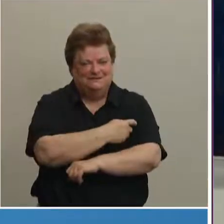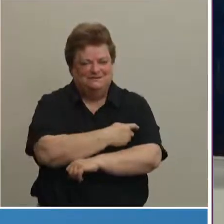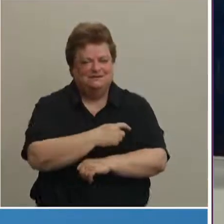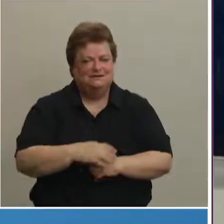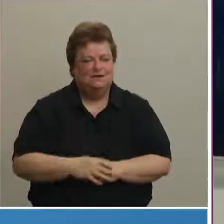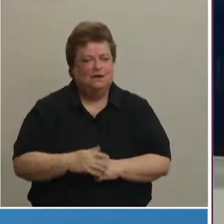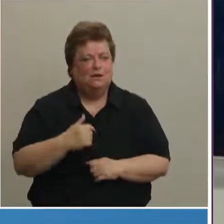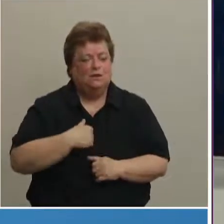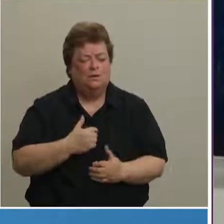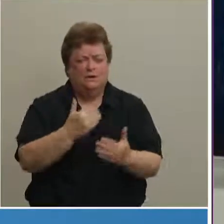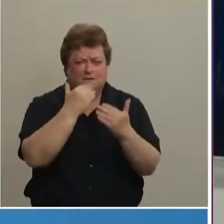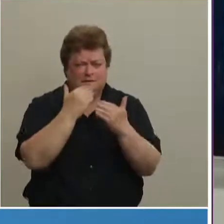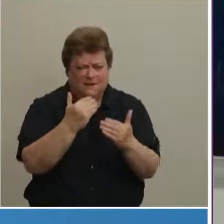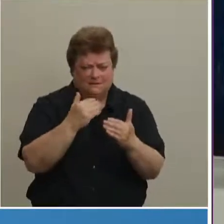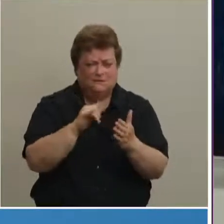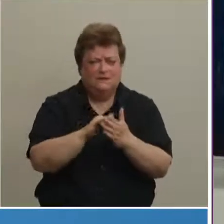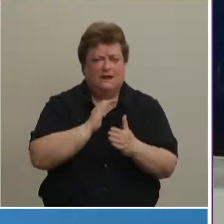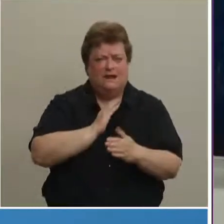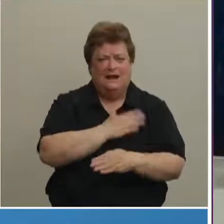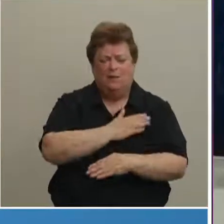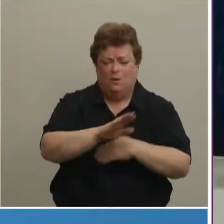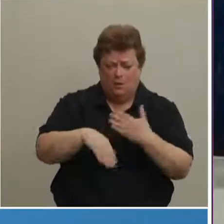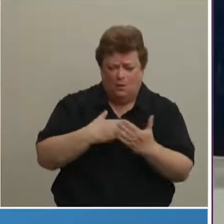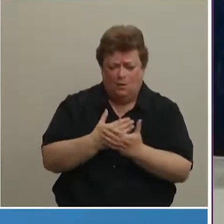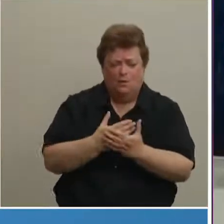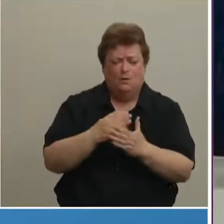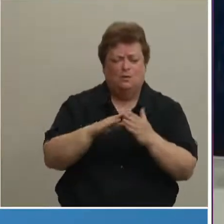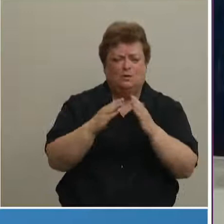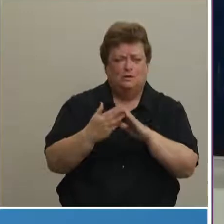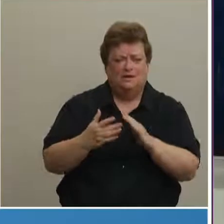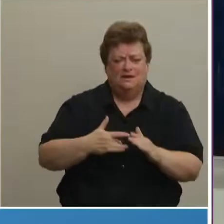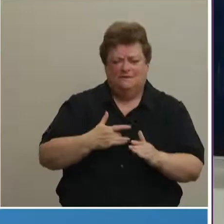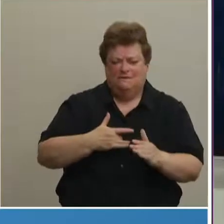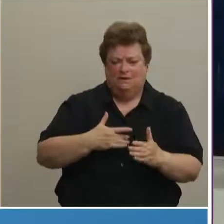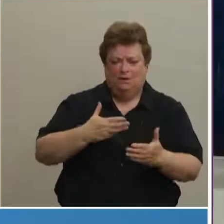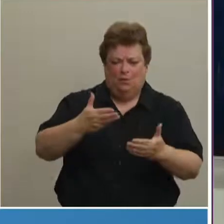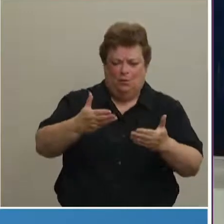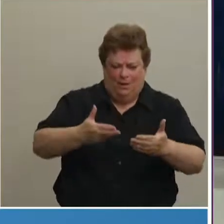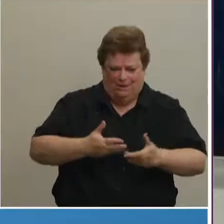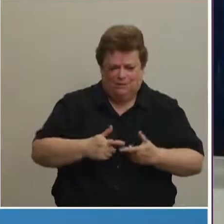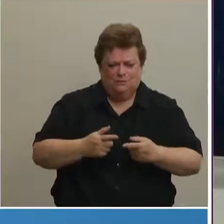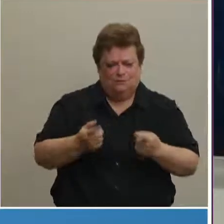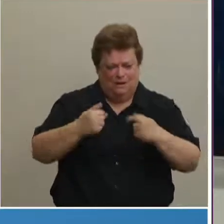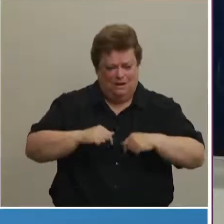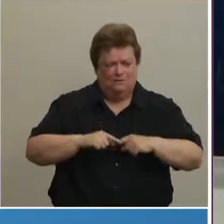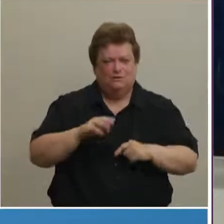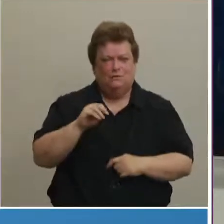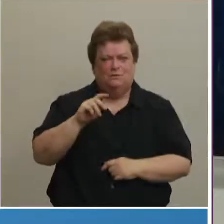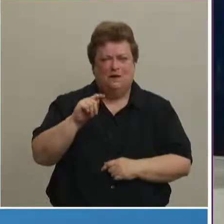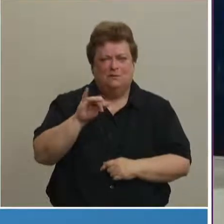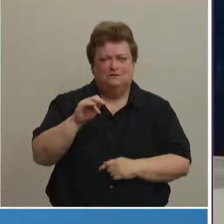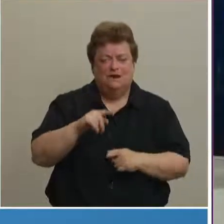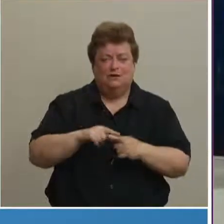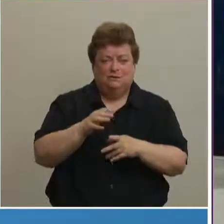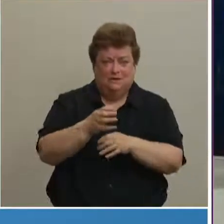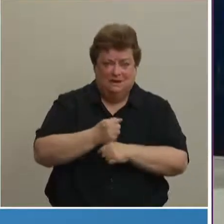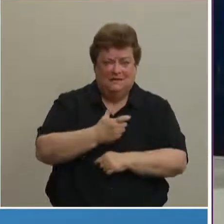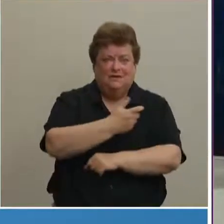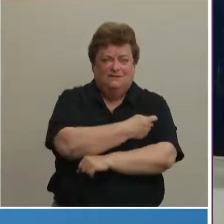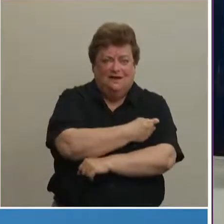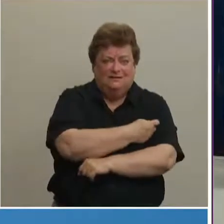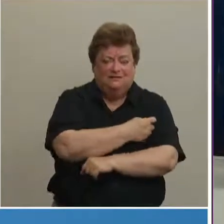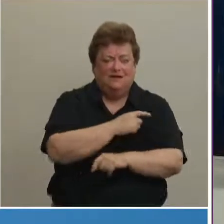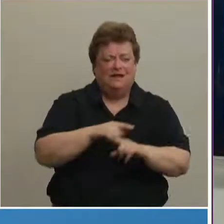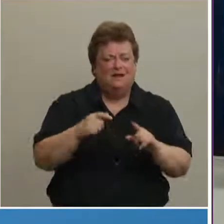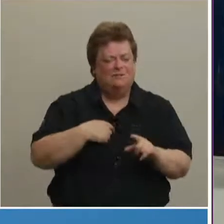that our whole community felt welcome to come to Mount Zion to receive their vaccinations. But